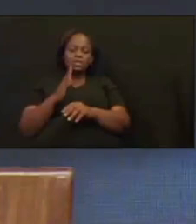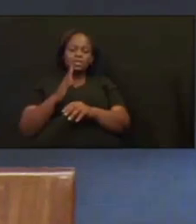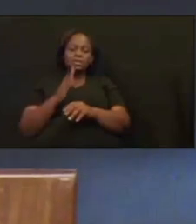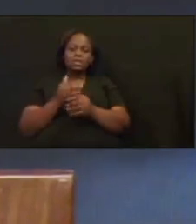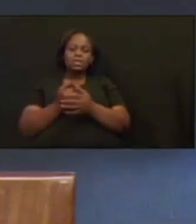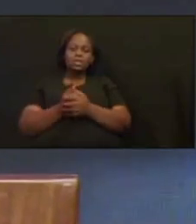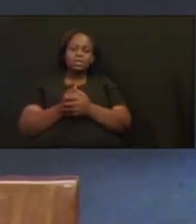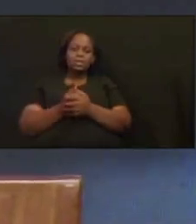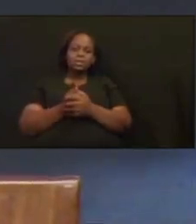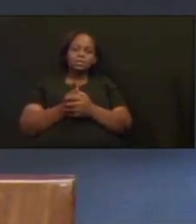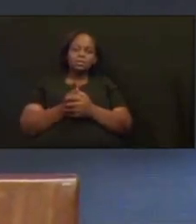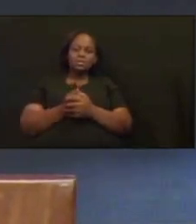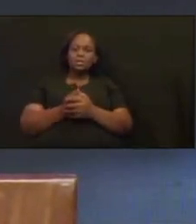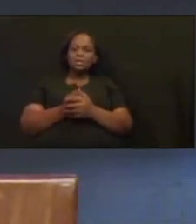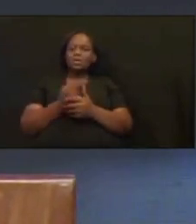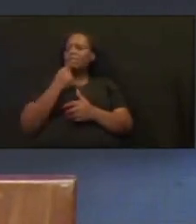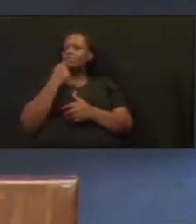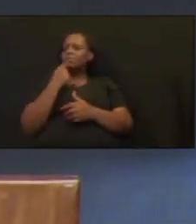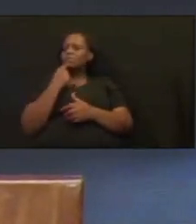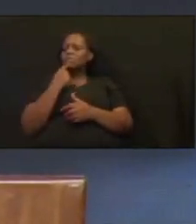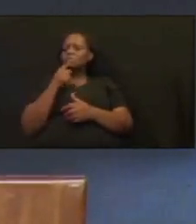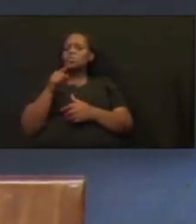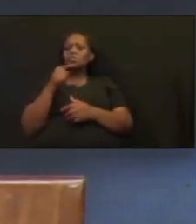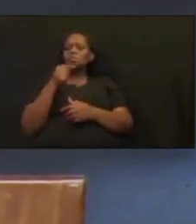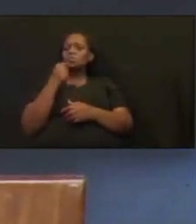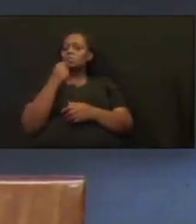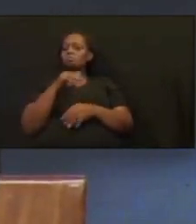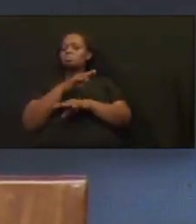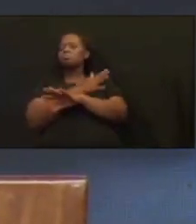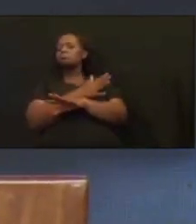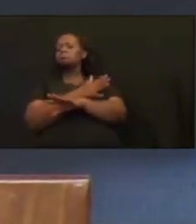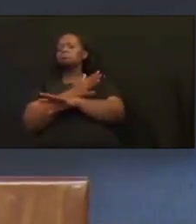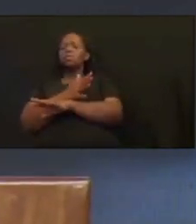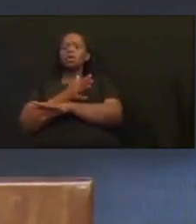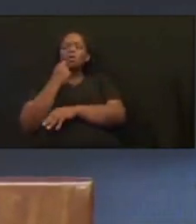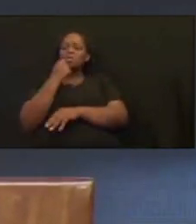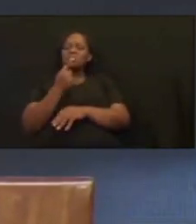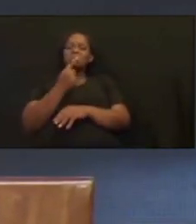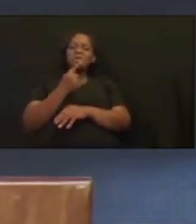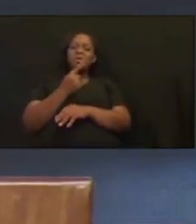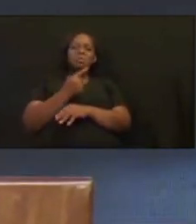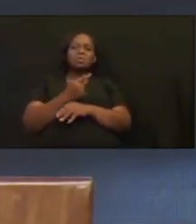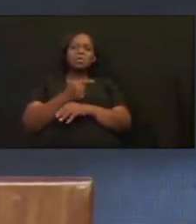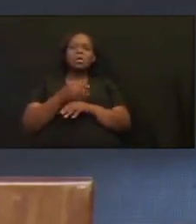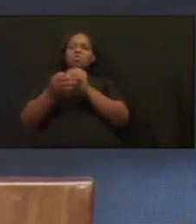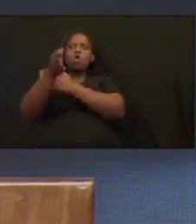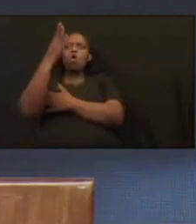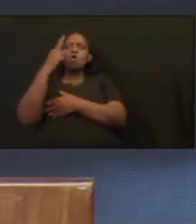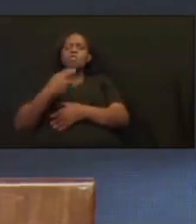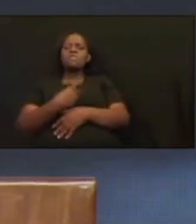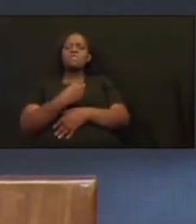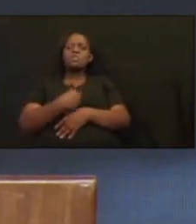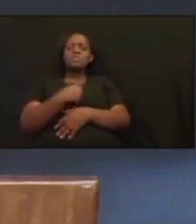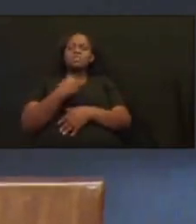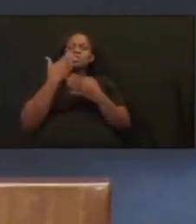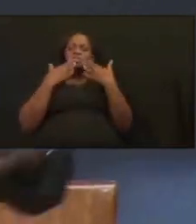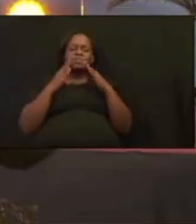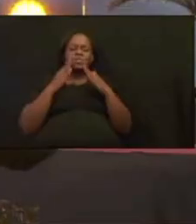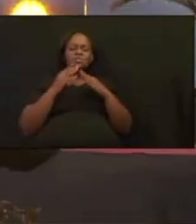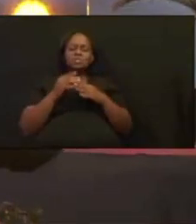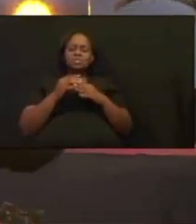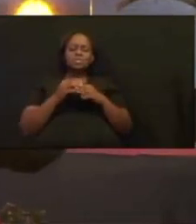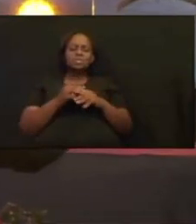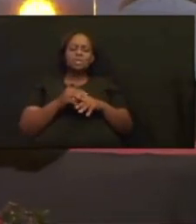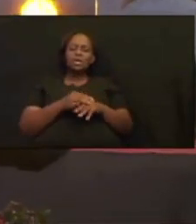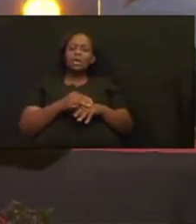God came to me. Understand that there is purpose. It's an awakening. Are we together? For some of